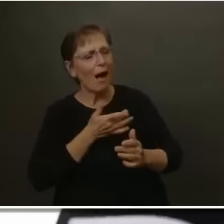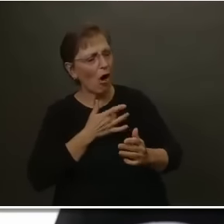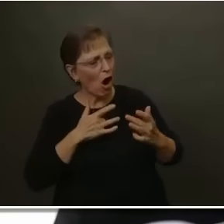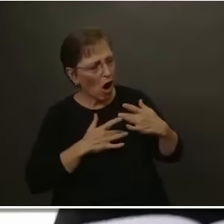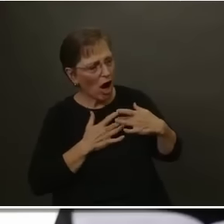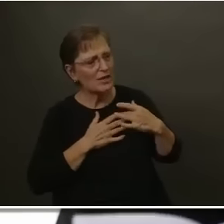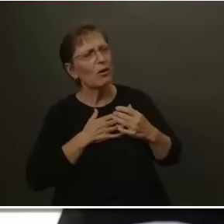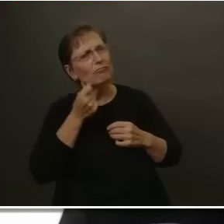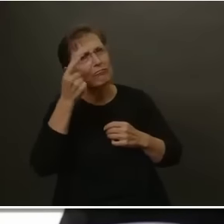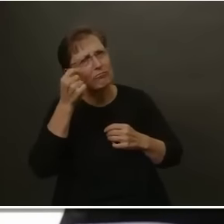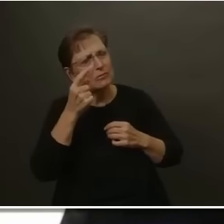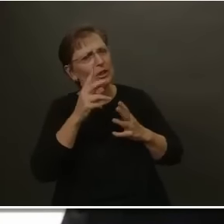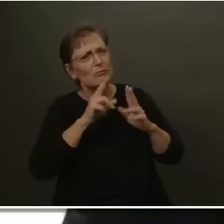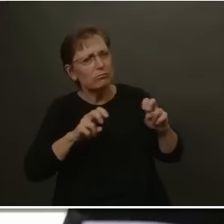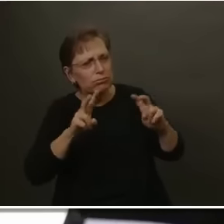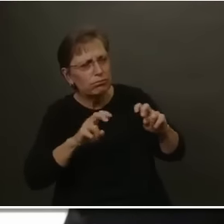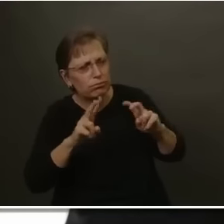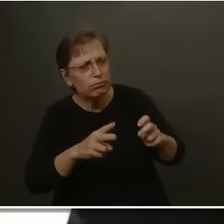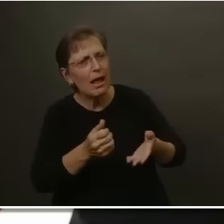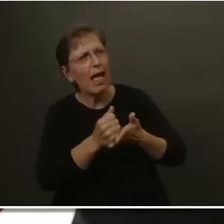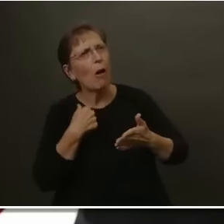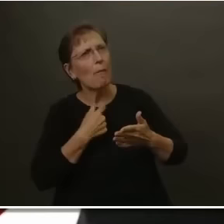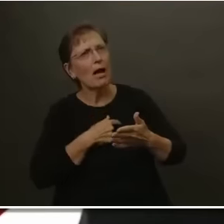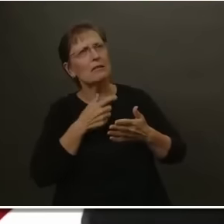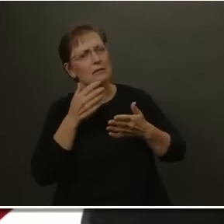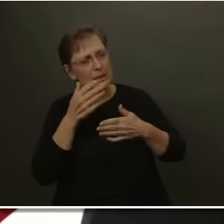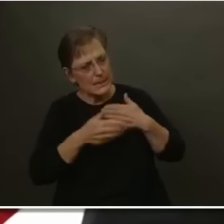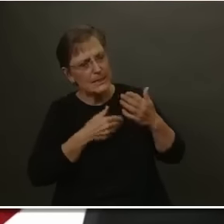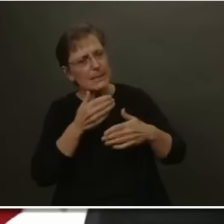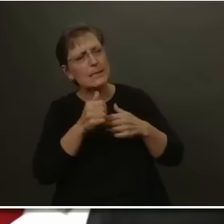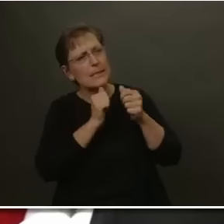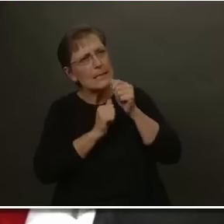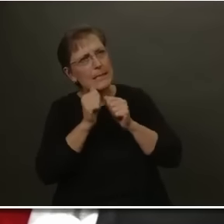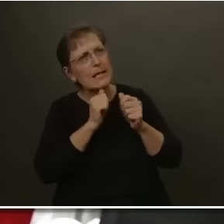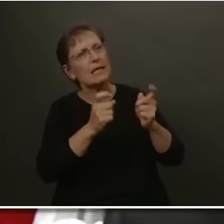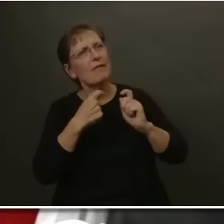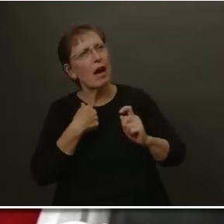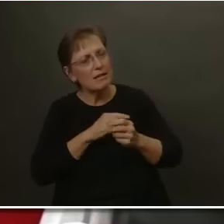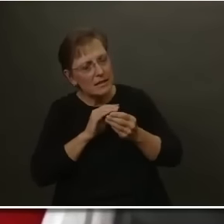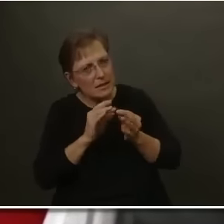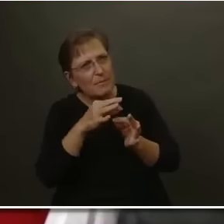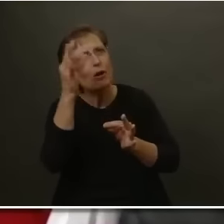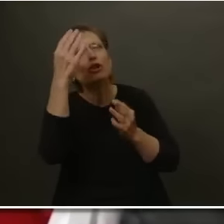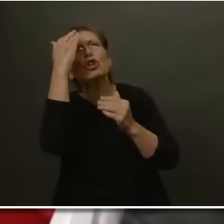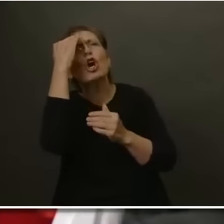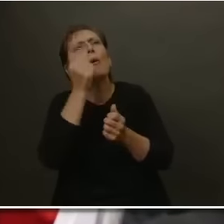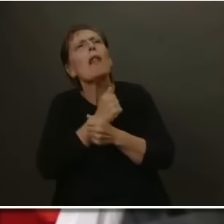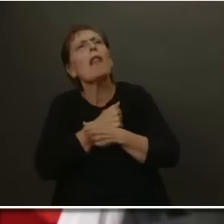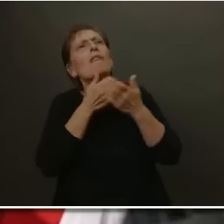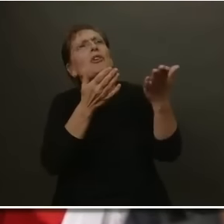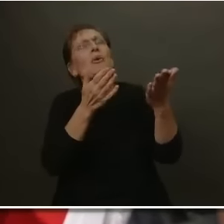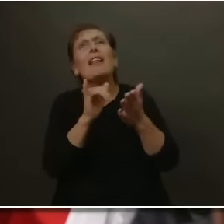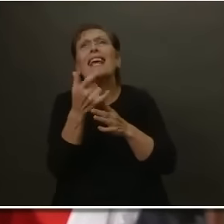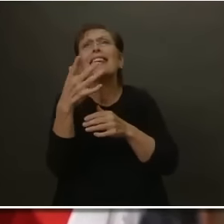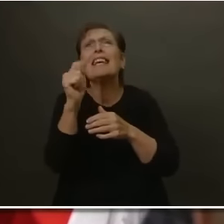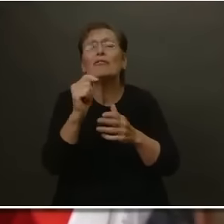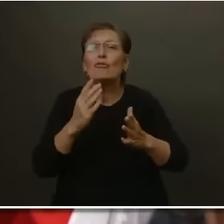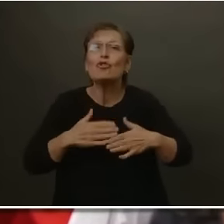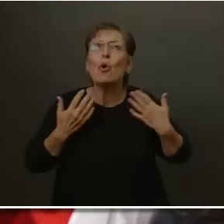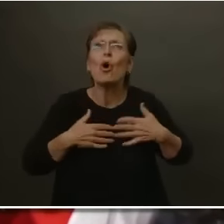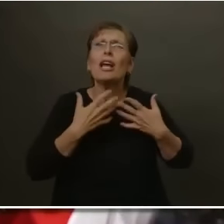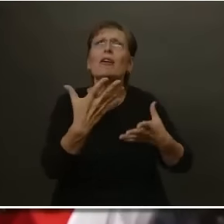the courage to will and to persevere, a spirit to know and to love you, and the gift of joy and wonder